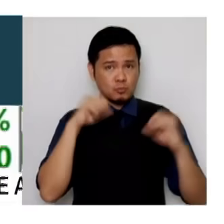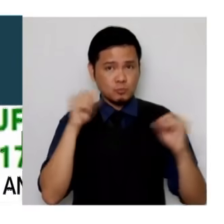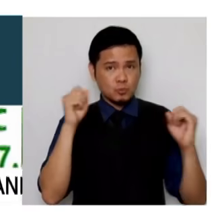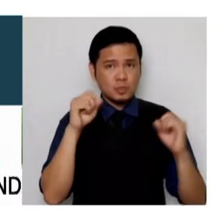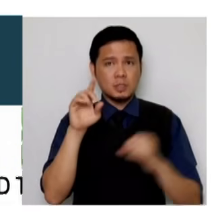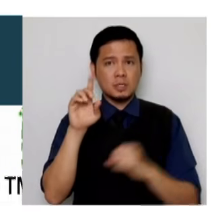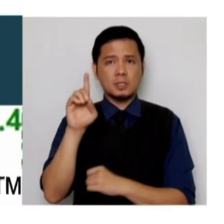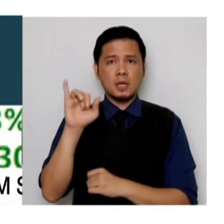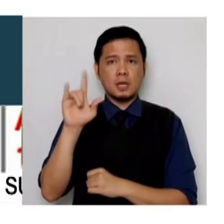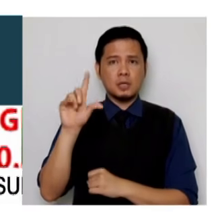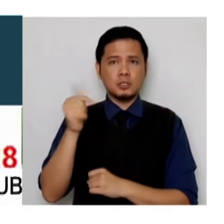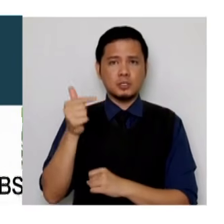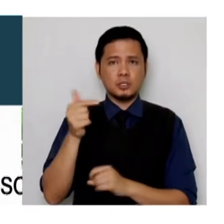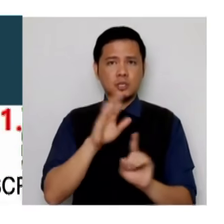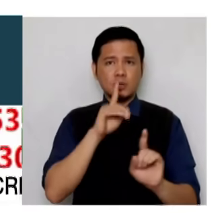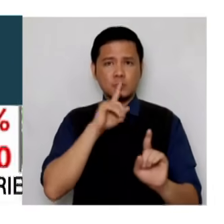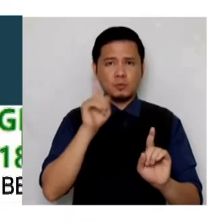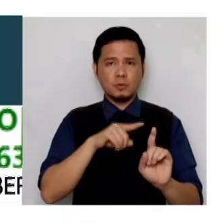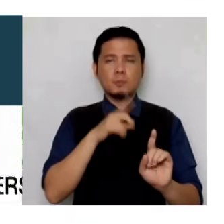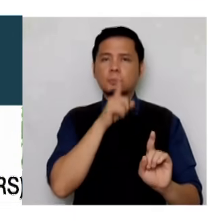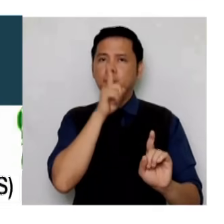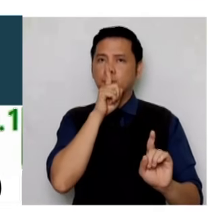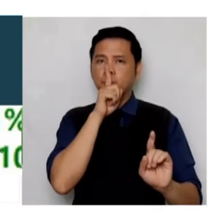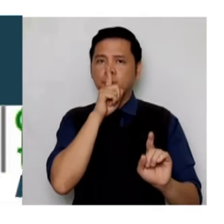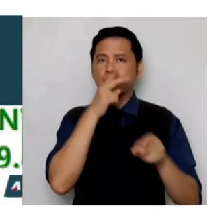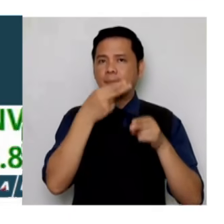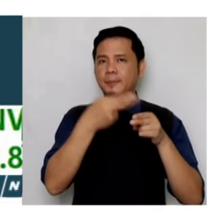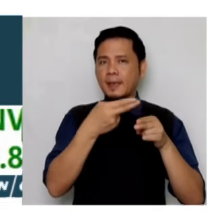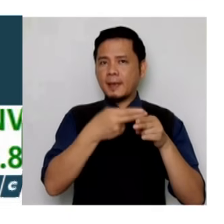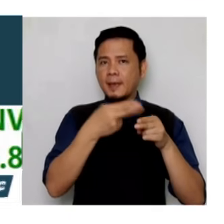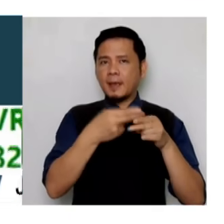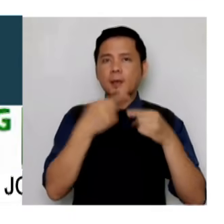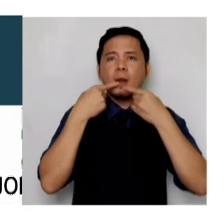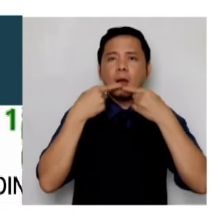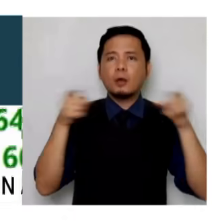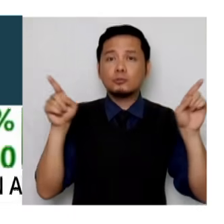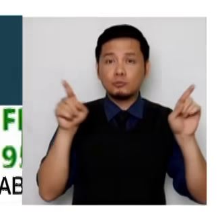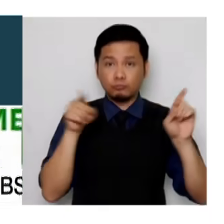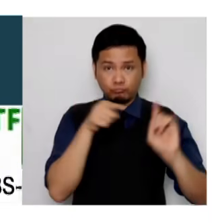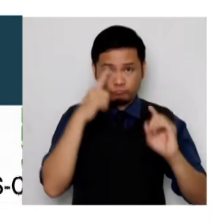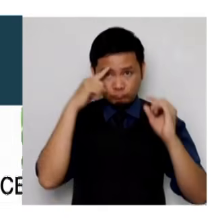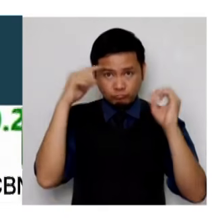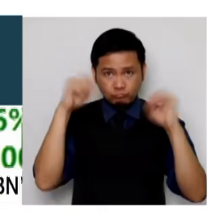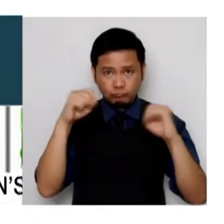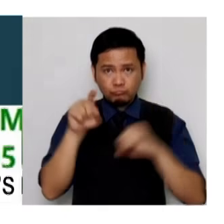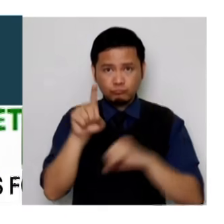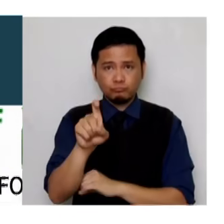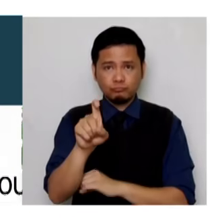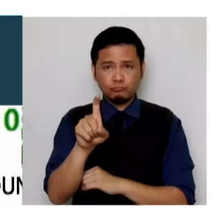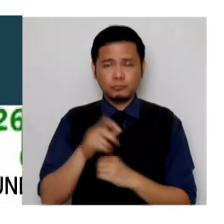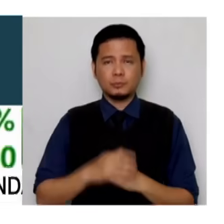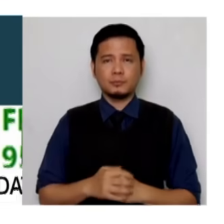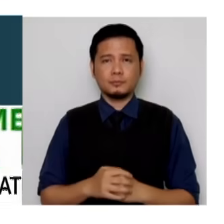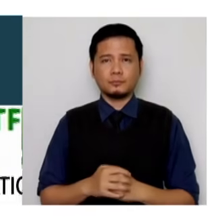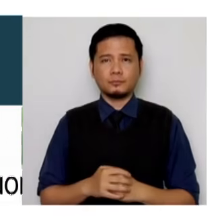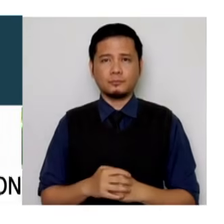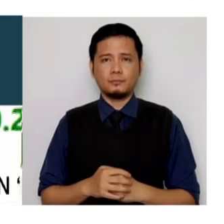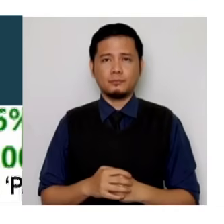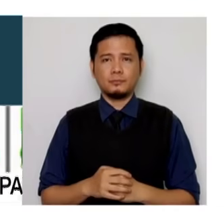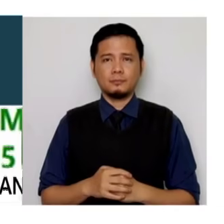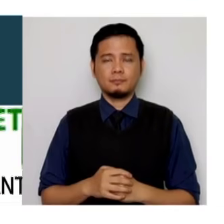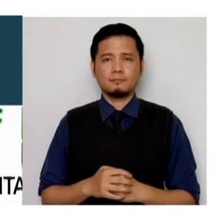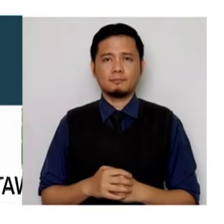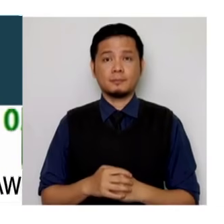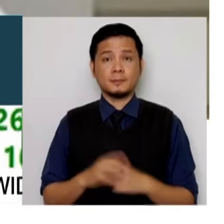name the vaccine brand for those who want to get vaccinated? Your take on that? First of all, wala pa po